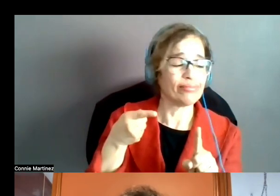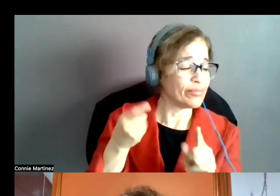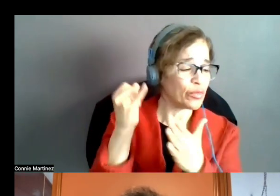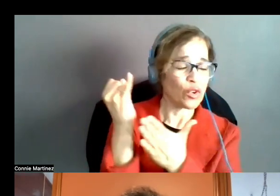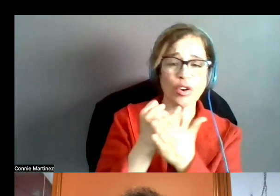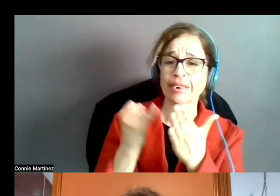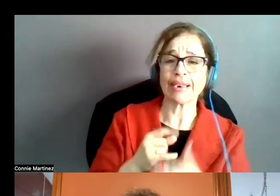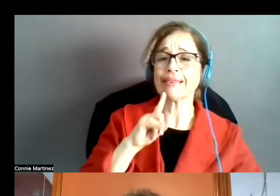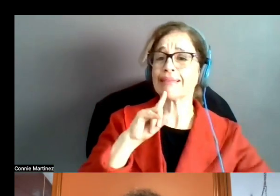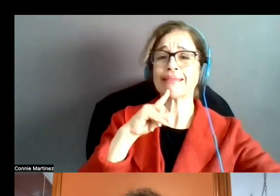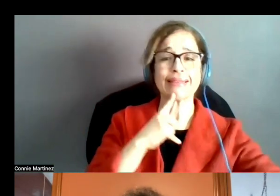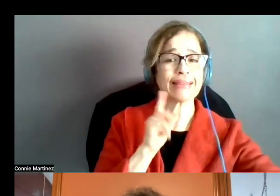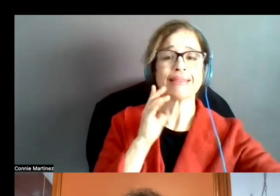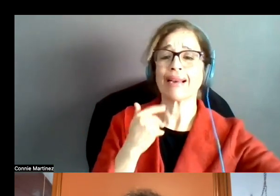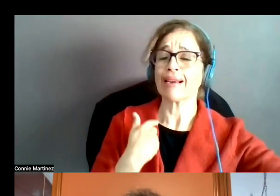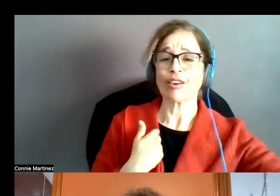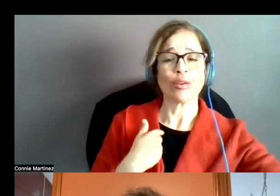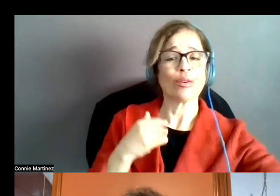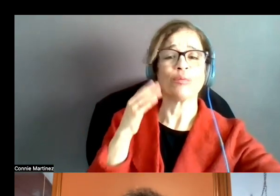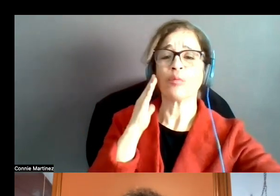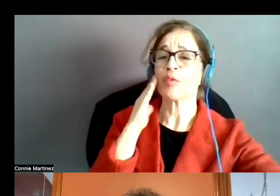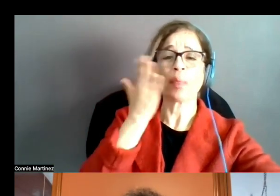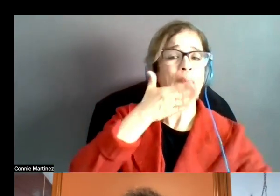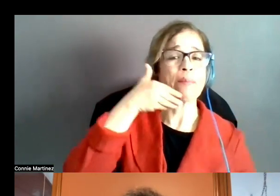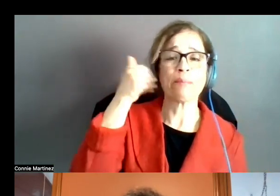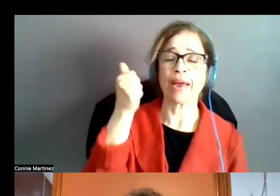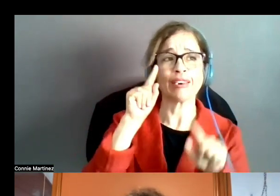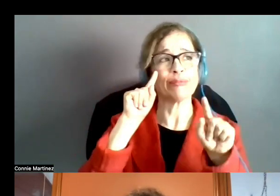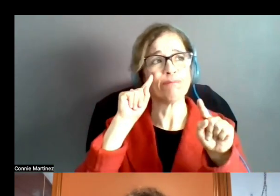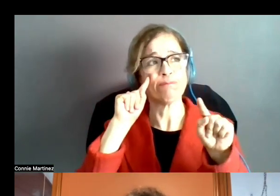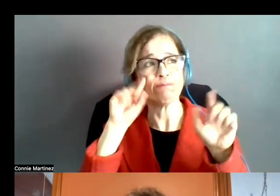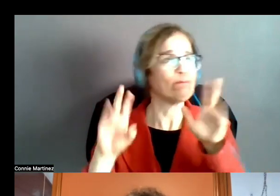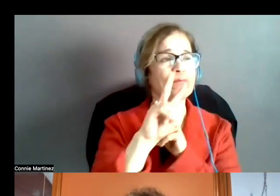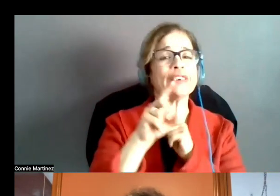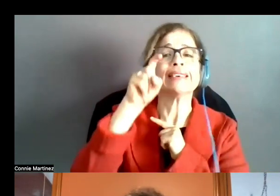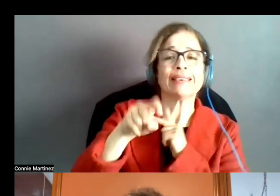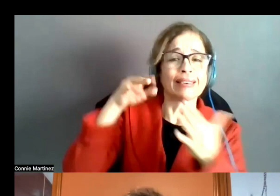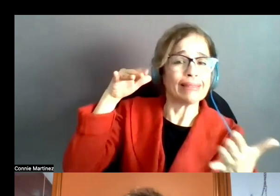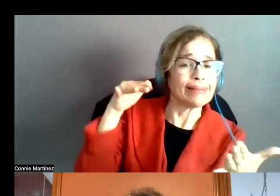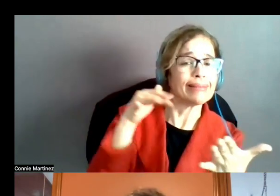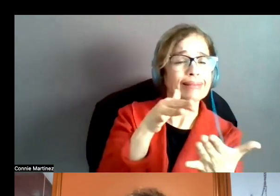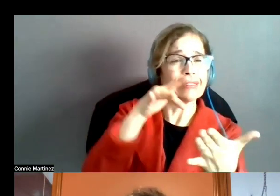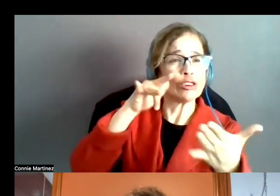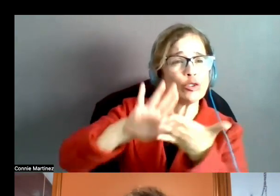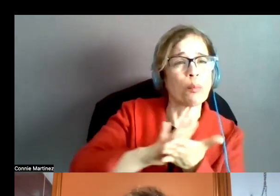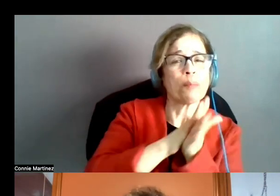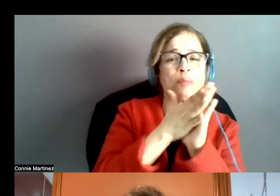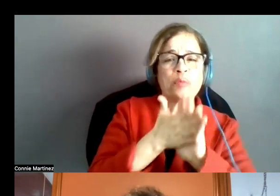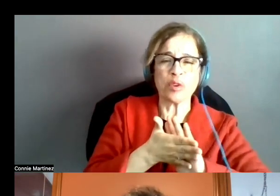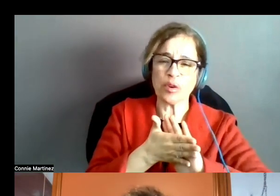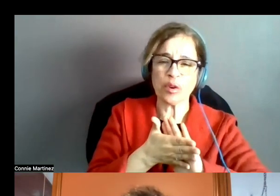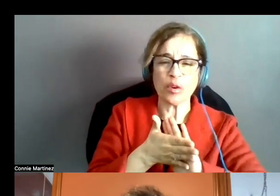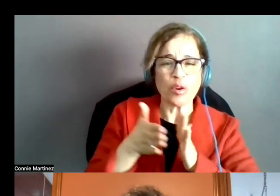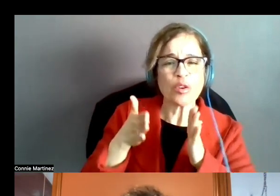form seriously, I have to be as the best version I can be, and I need to study this. So the streets